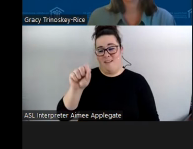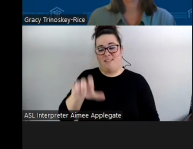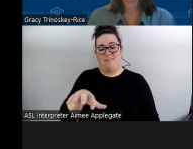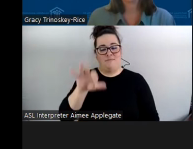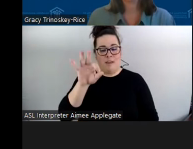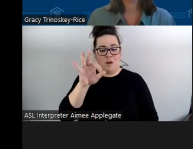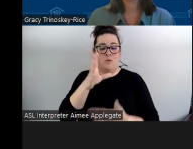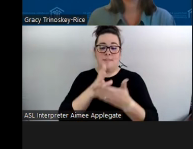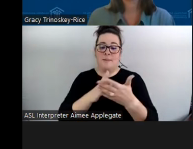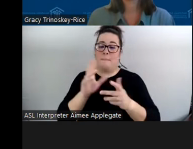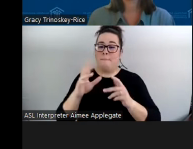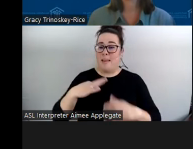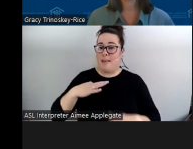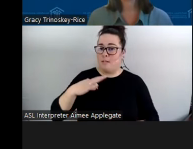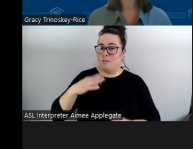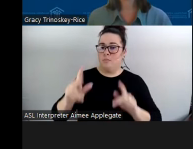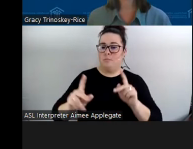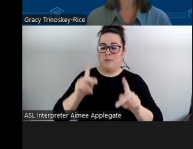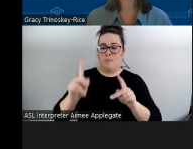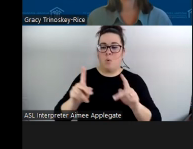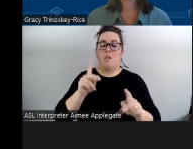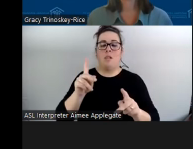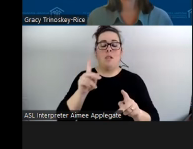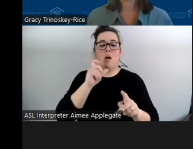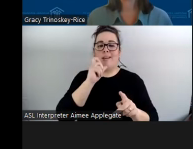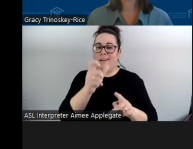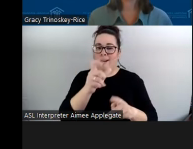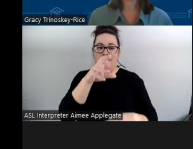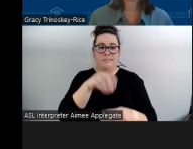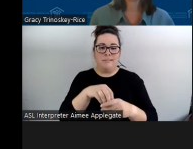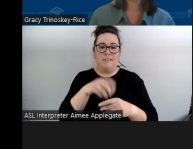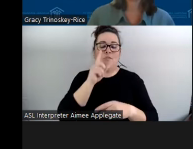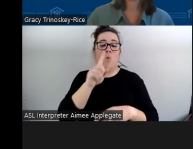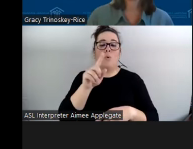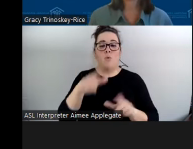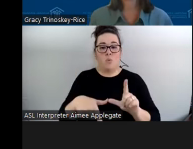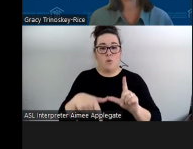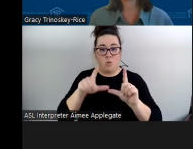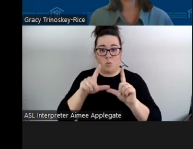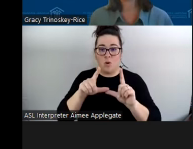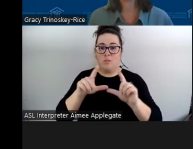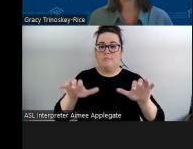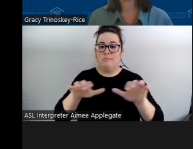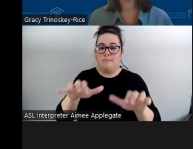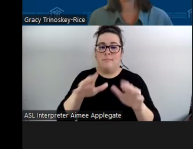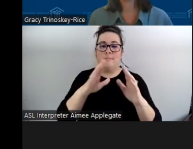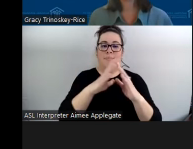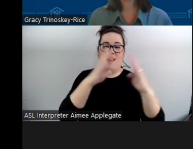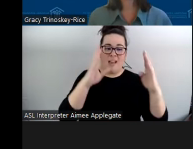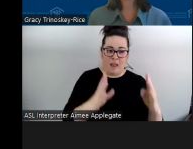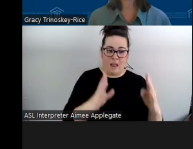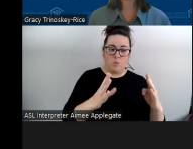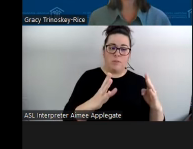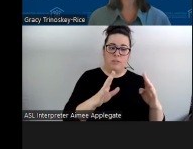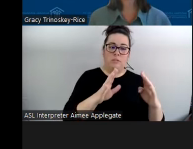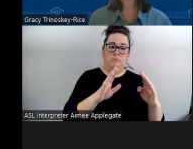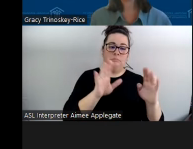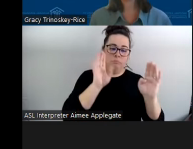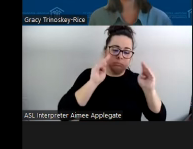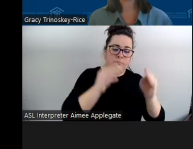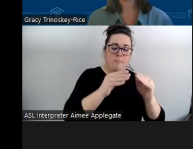improperly disenrolled due to ex parte renewals conducted at the household level rather than at the individual level.